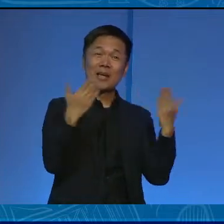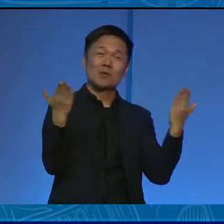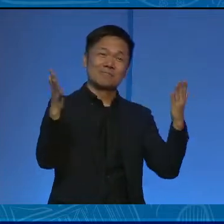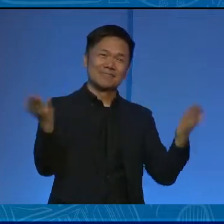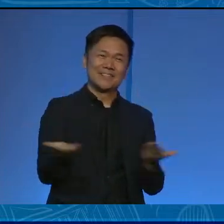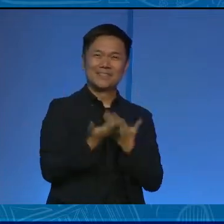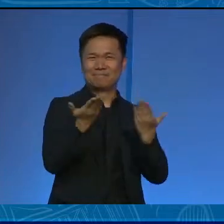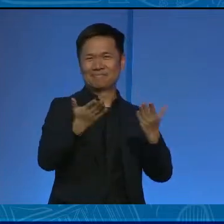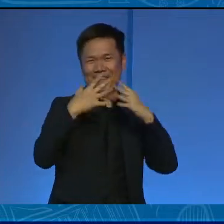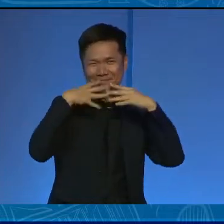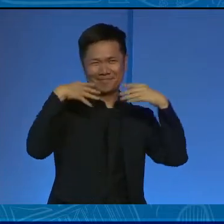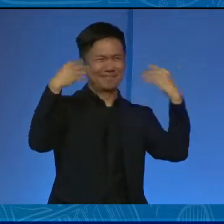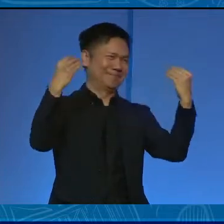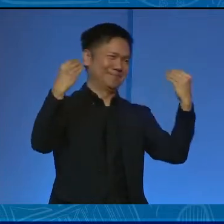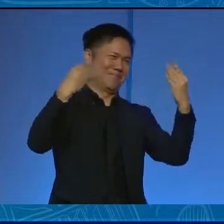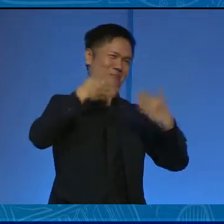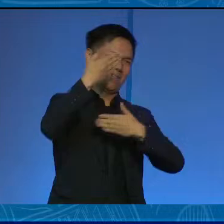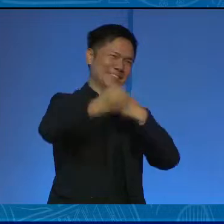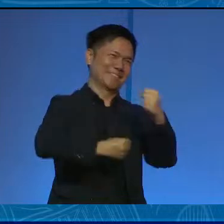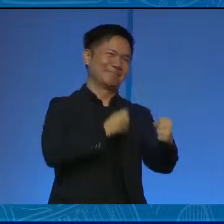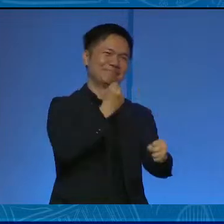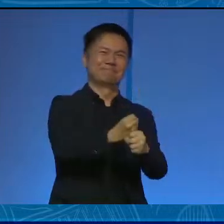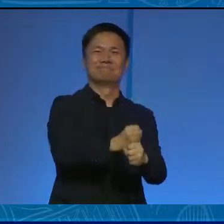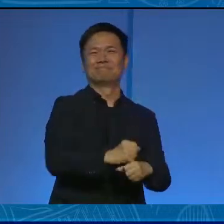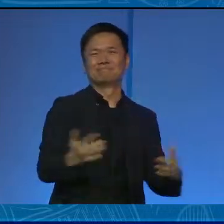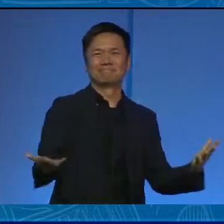ahead. Thank you.